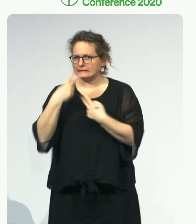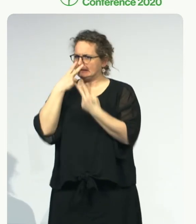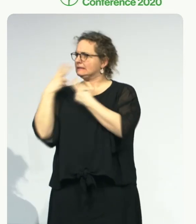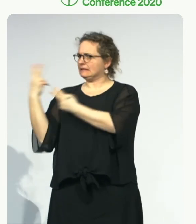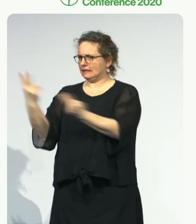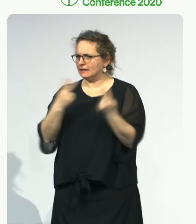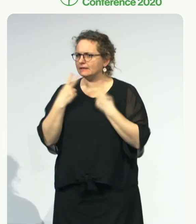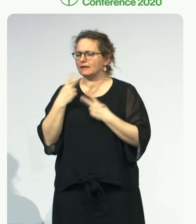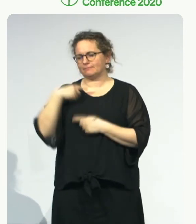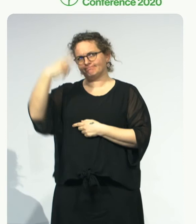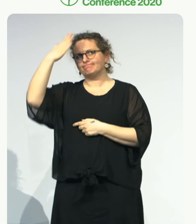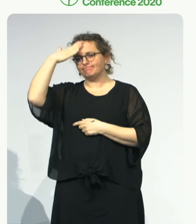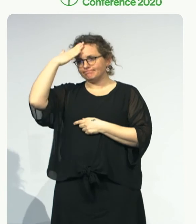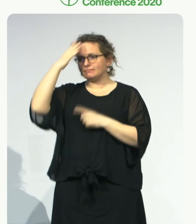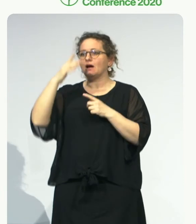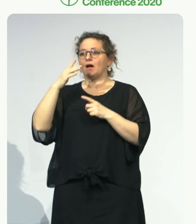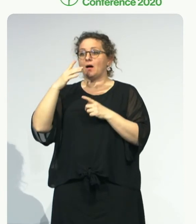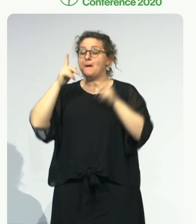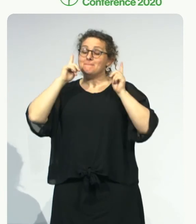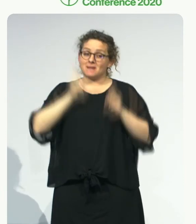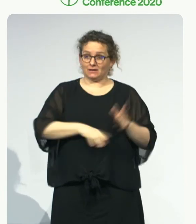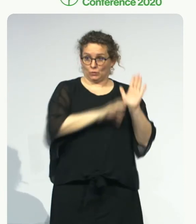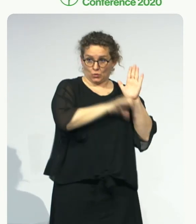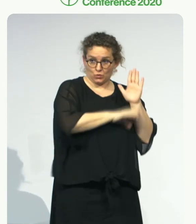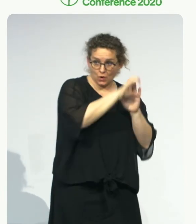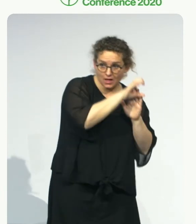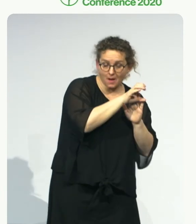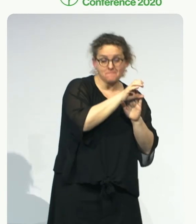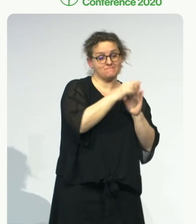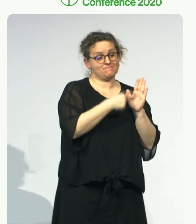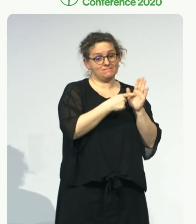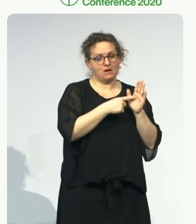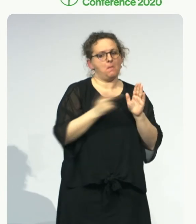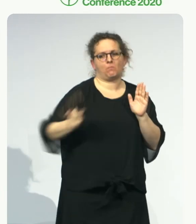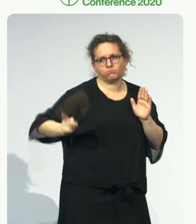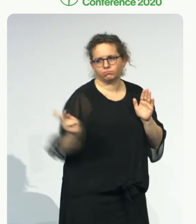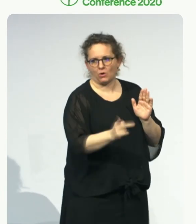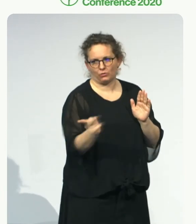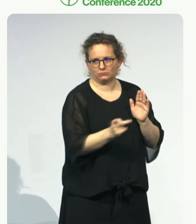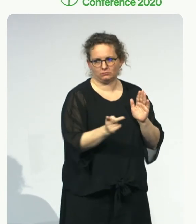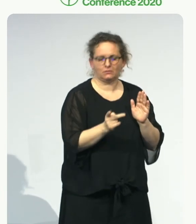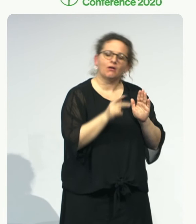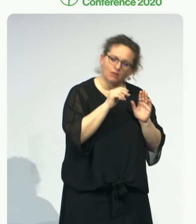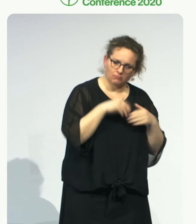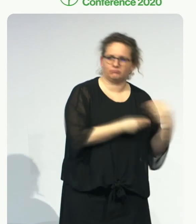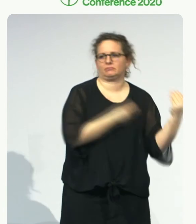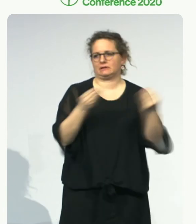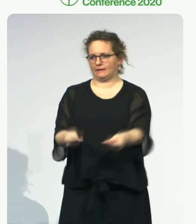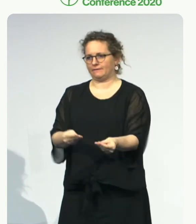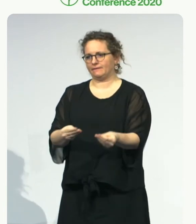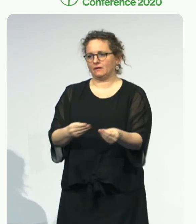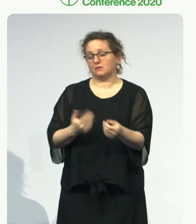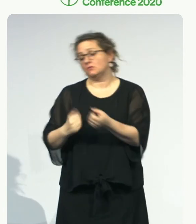know that curriculum should be standard for both children with and without disabilities, but the supports will need to